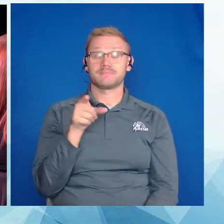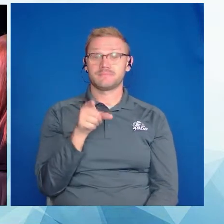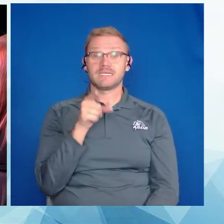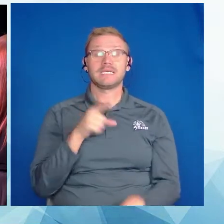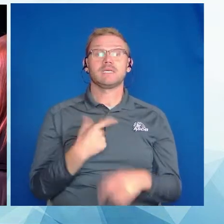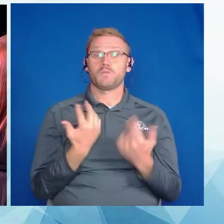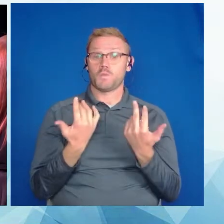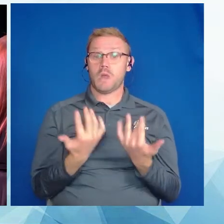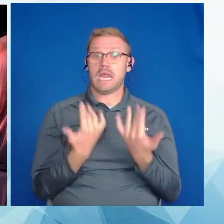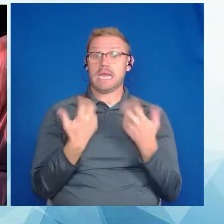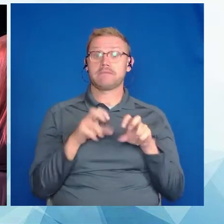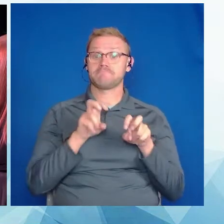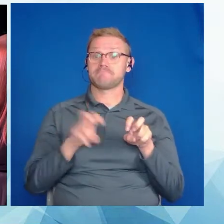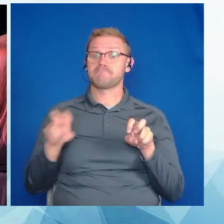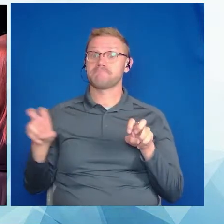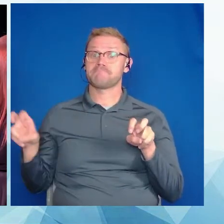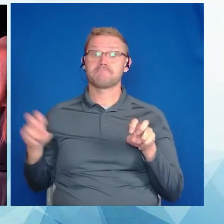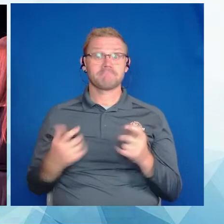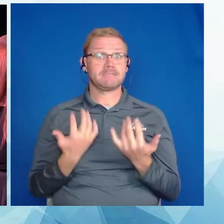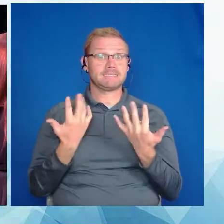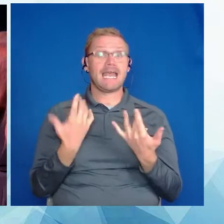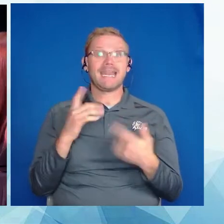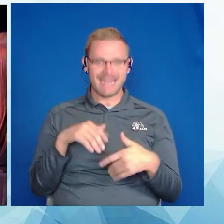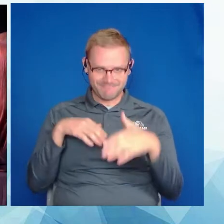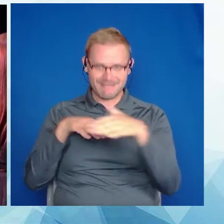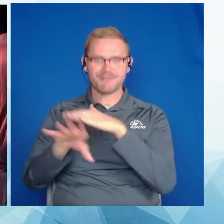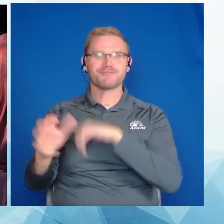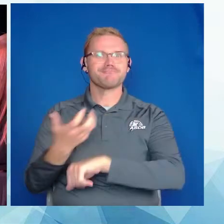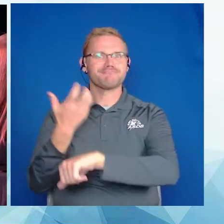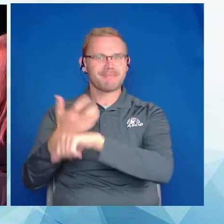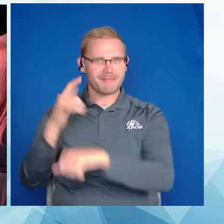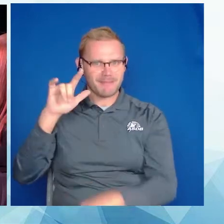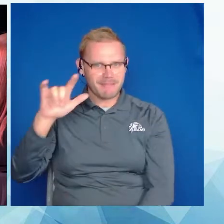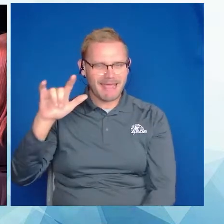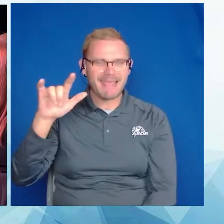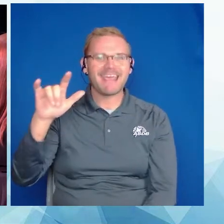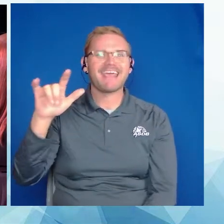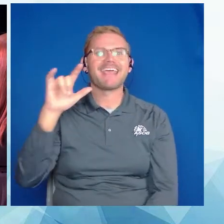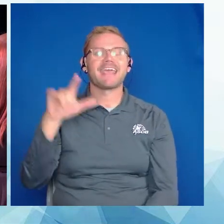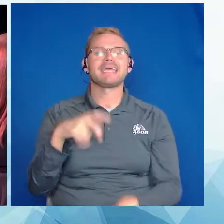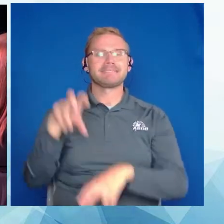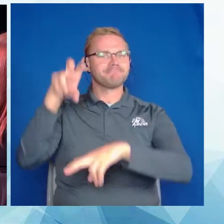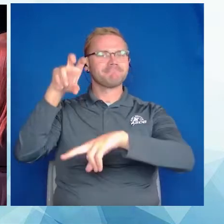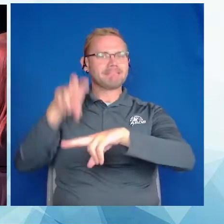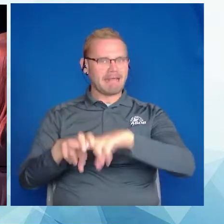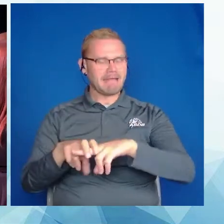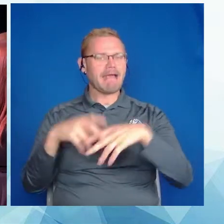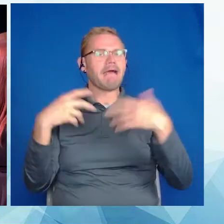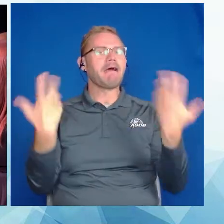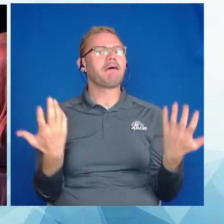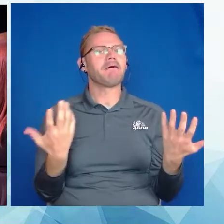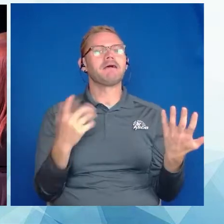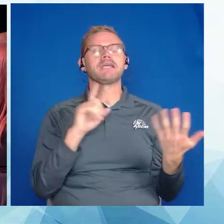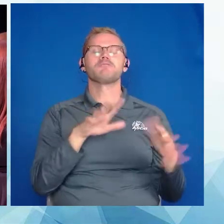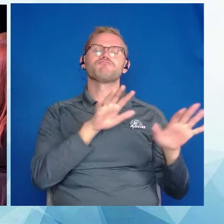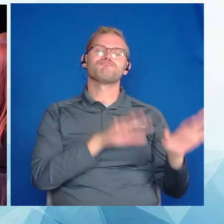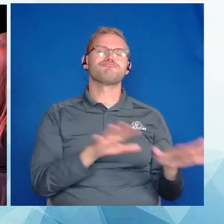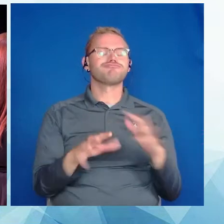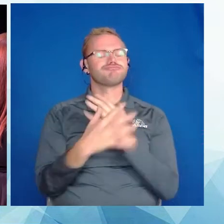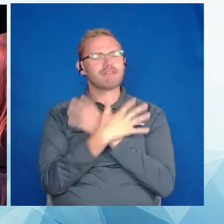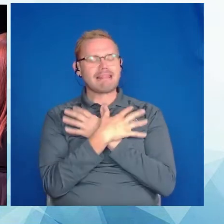other passengers, boarded the airplane, and when he sat down, he began to